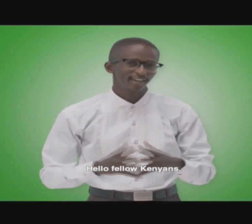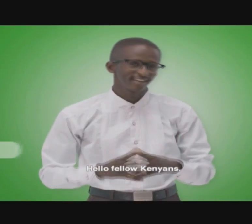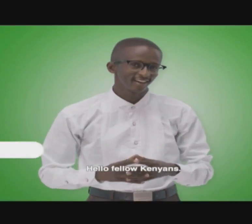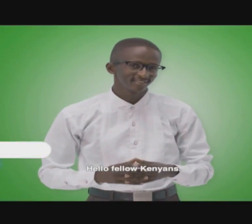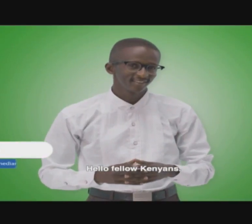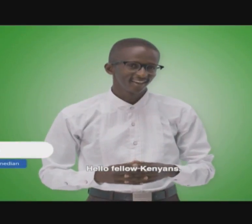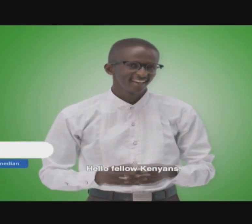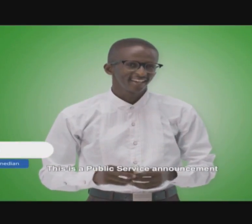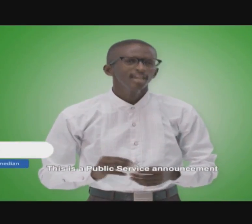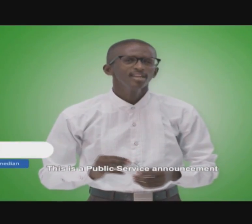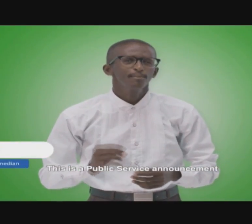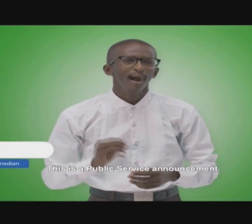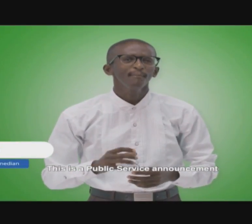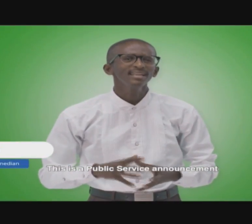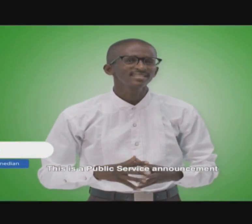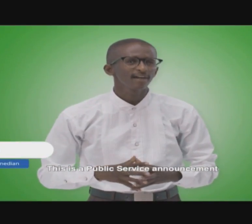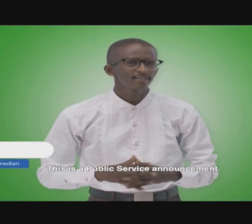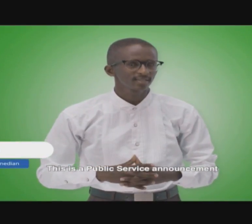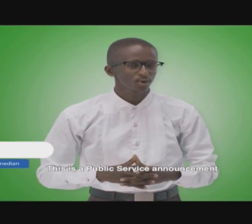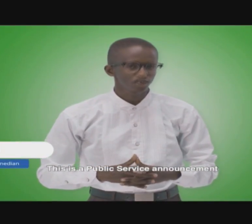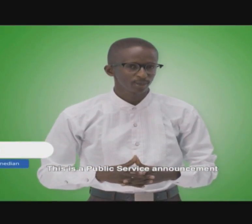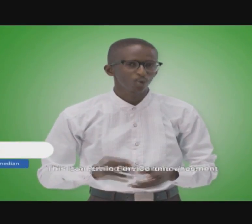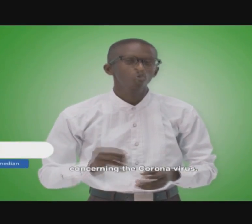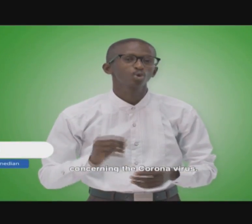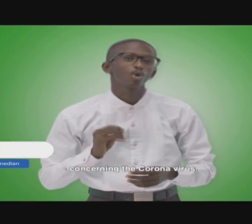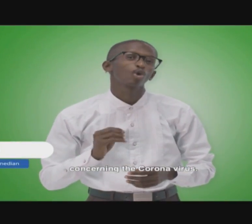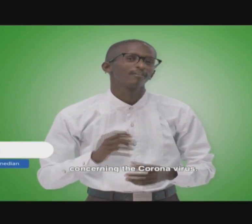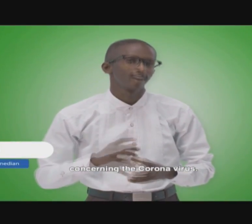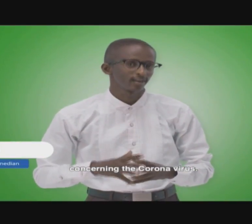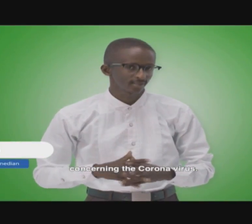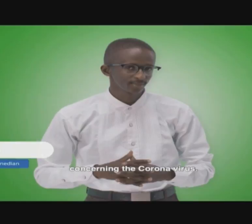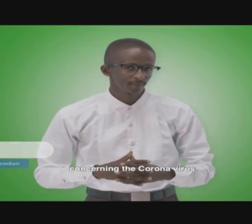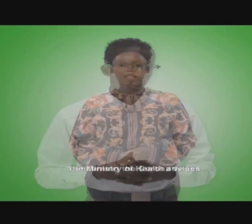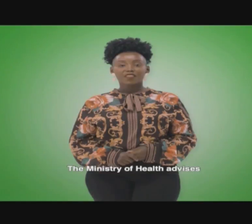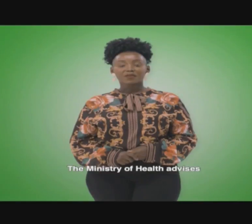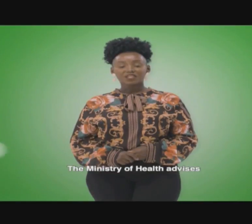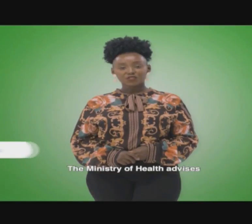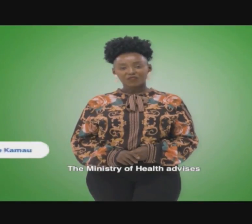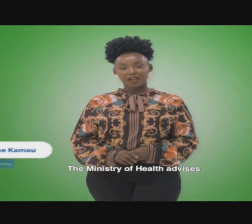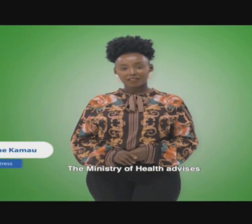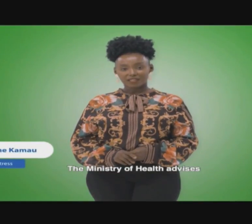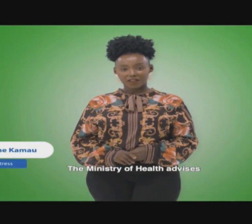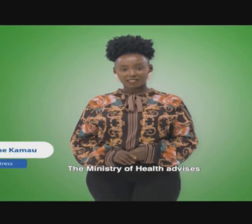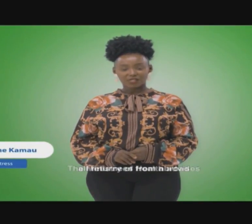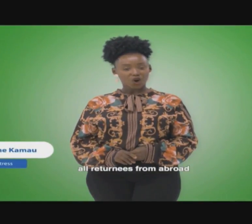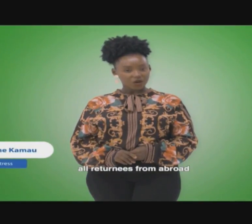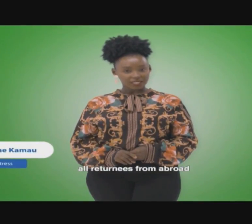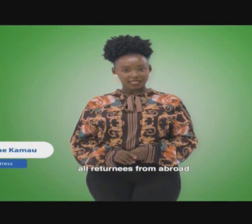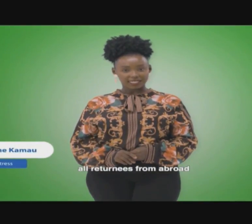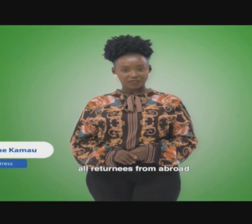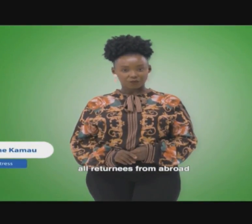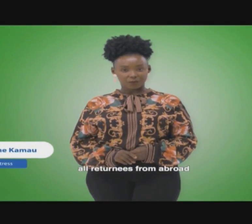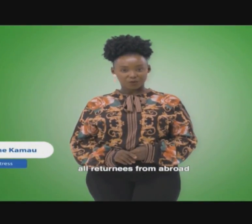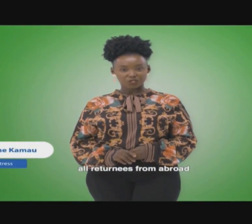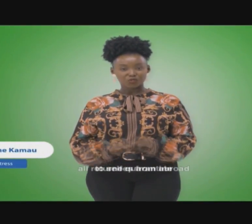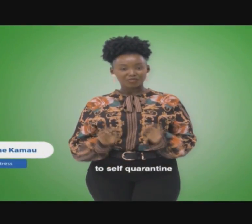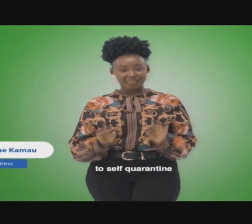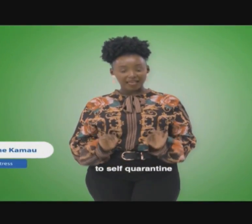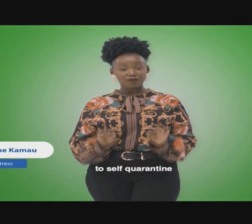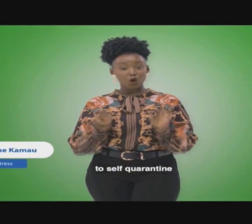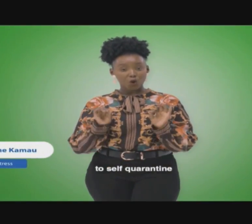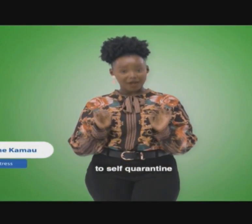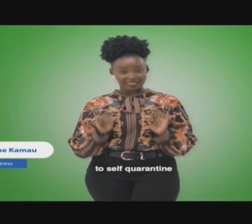Nyaje wa Kenya, hii ni public service announcement kuhusu coronavirus. The Ministry of Health advises all returnees from abroad